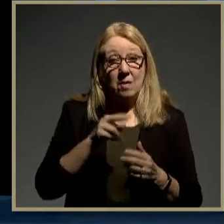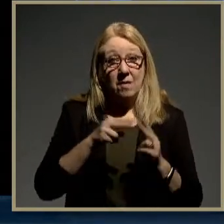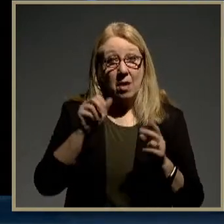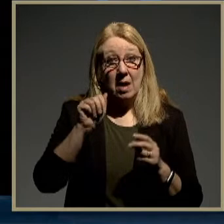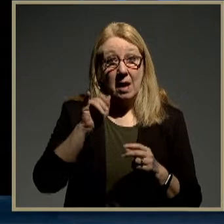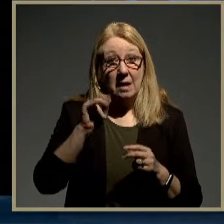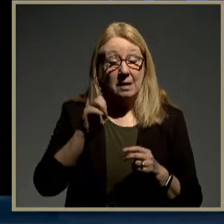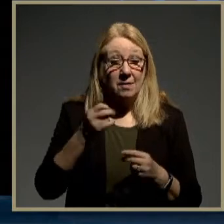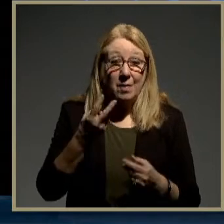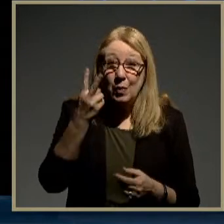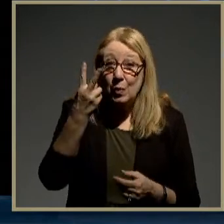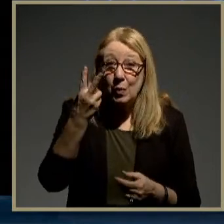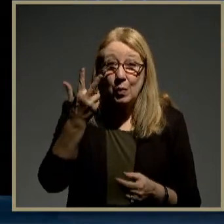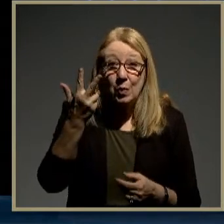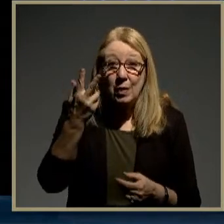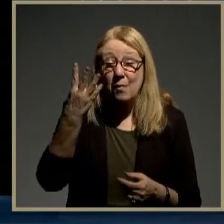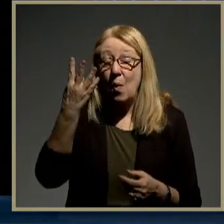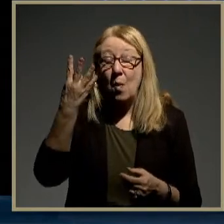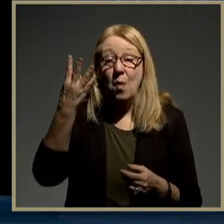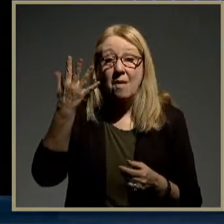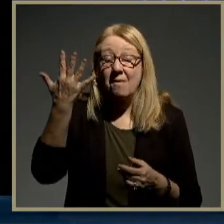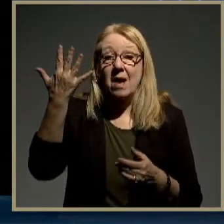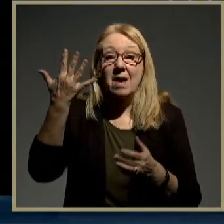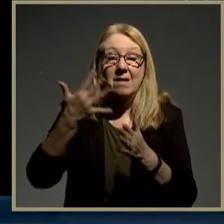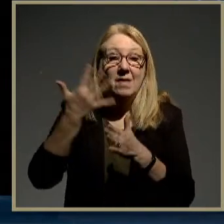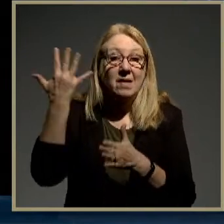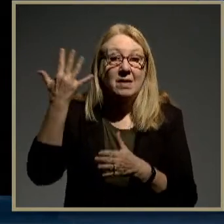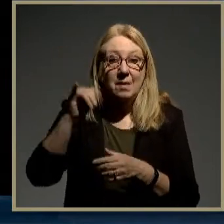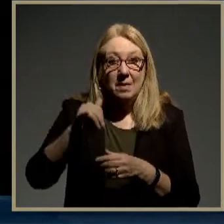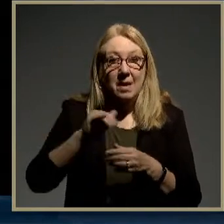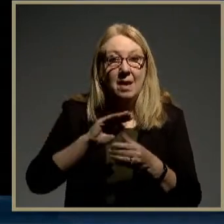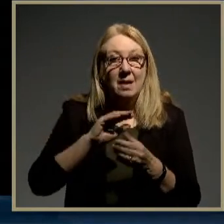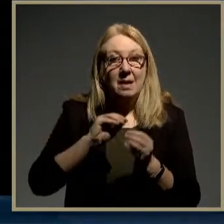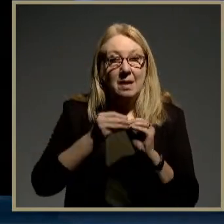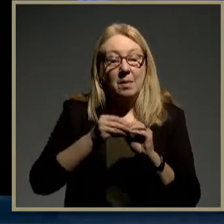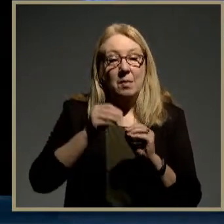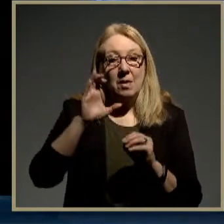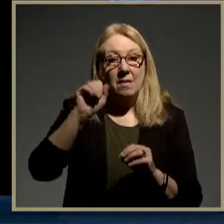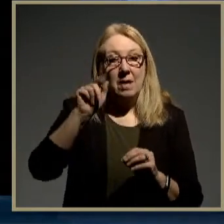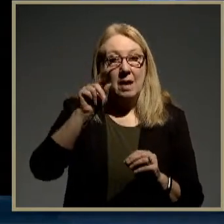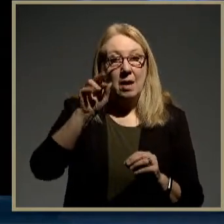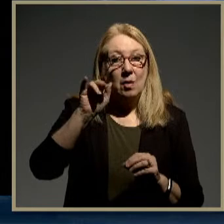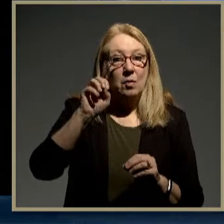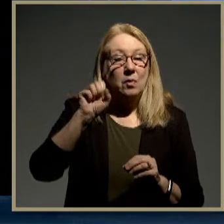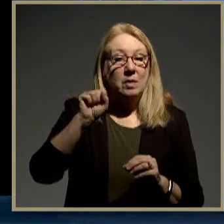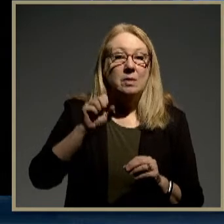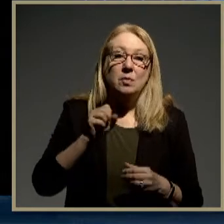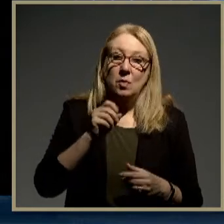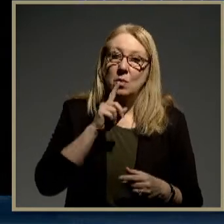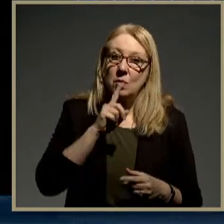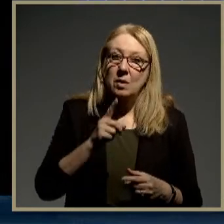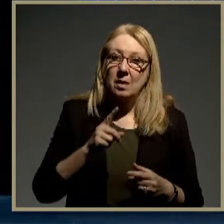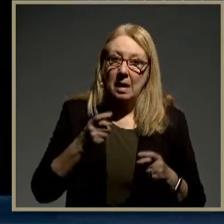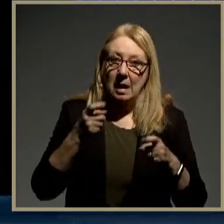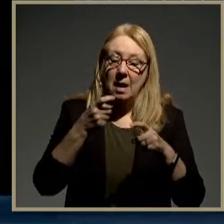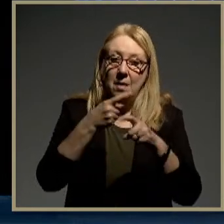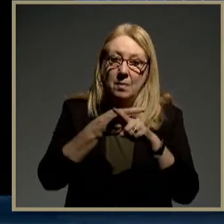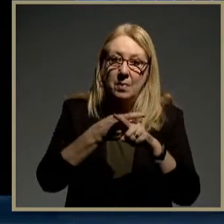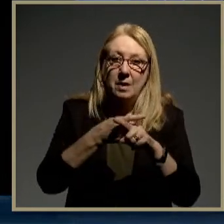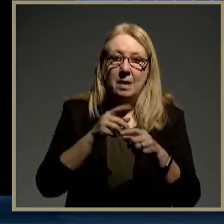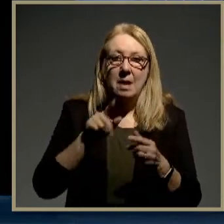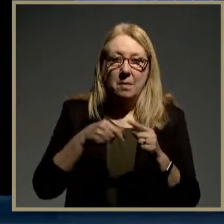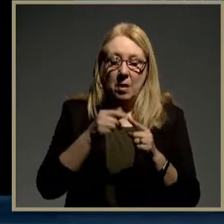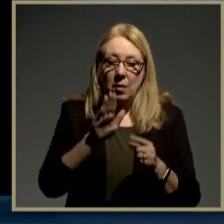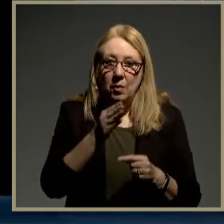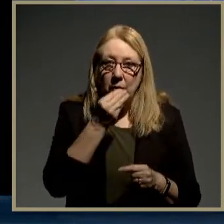3, 4, maybe even 5 times the amount of calories. So it becomes very complicated to understand the composition of the